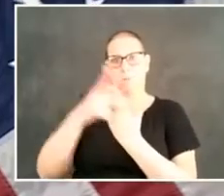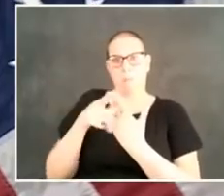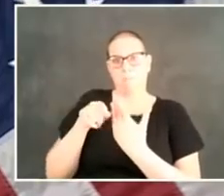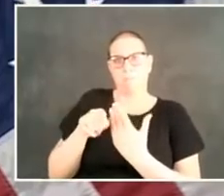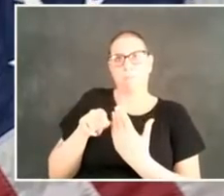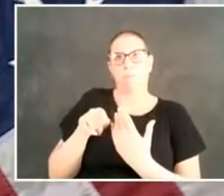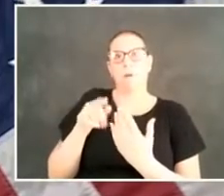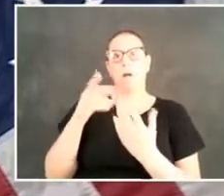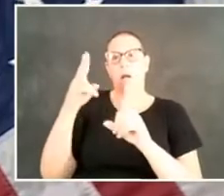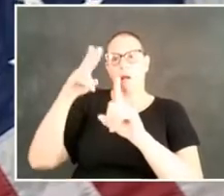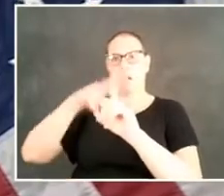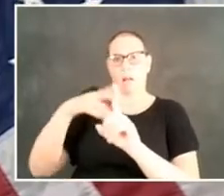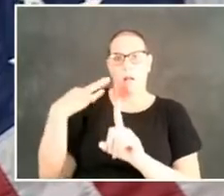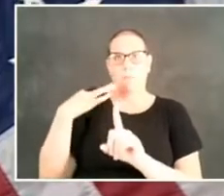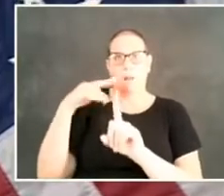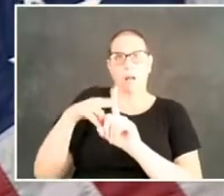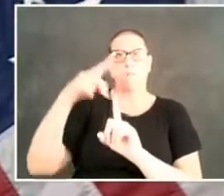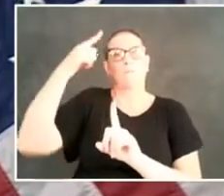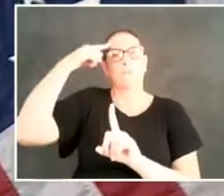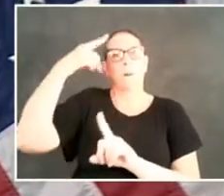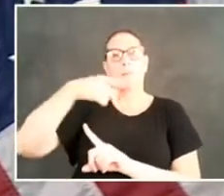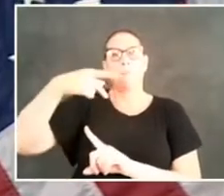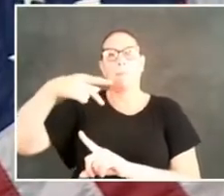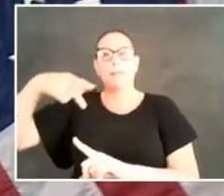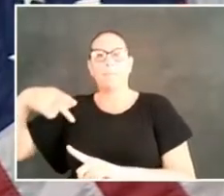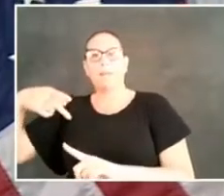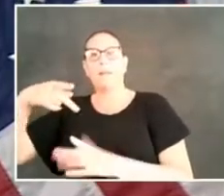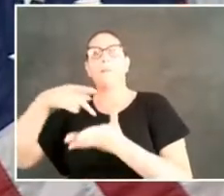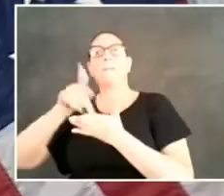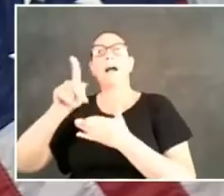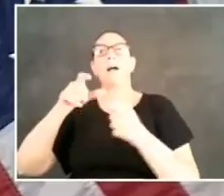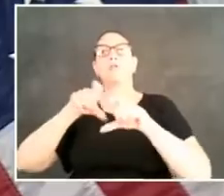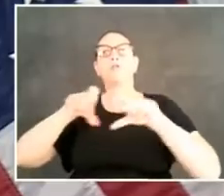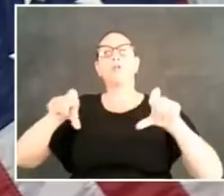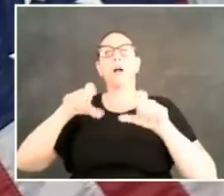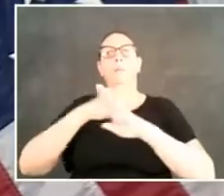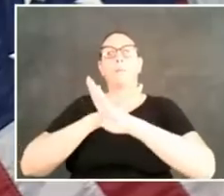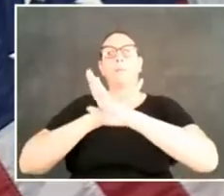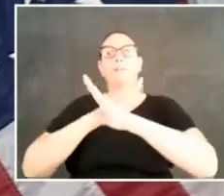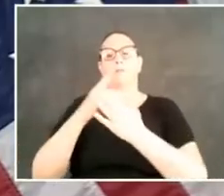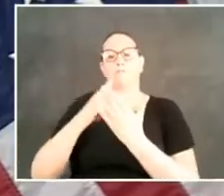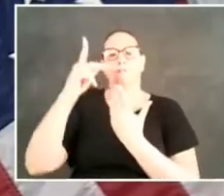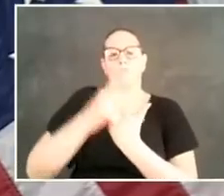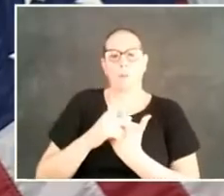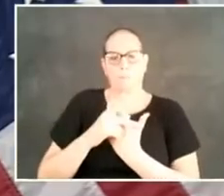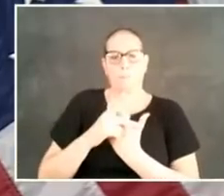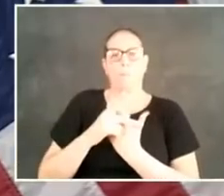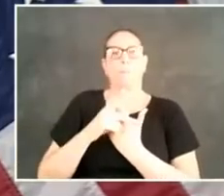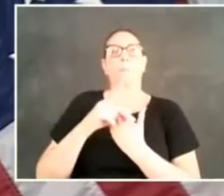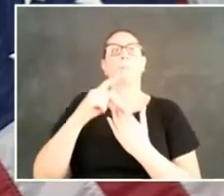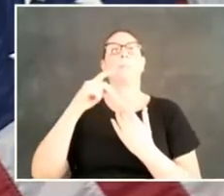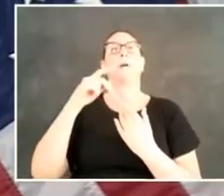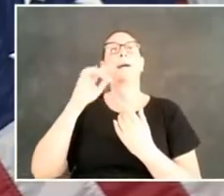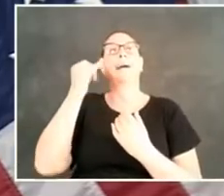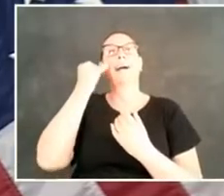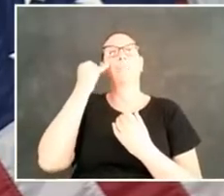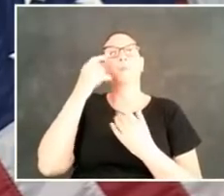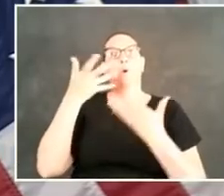Protection Program, again, any small business that has not yet applied, please go to the Small Business Administration